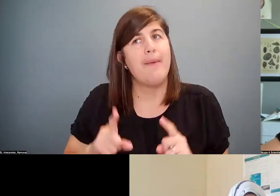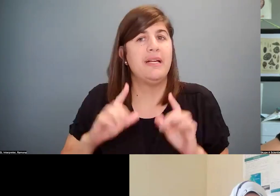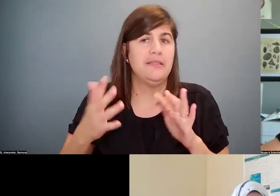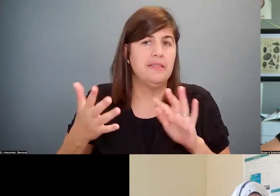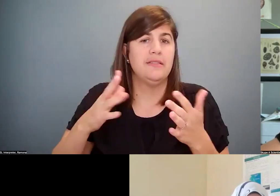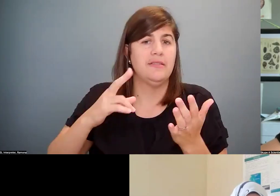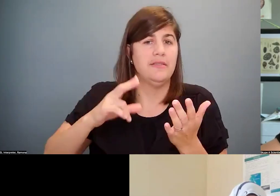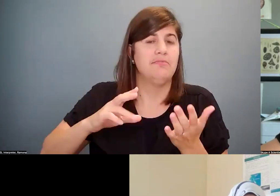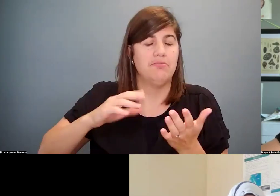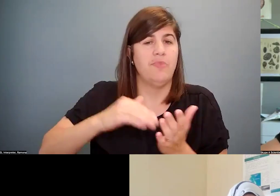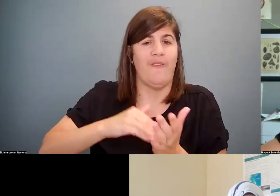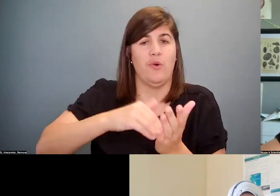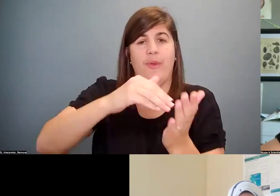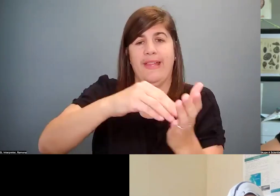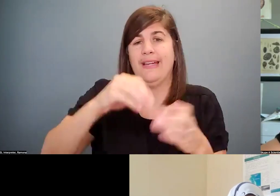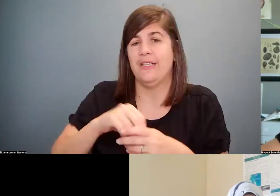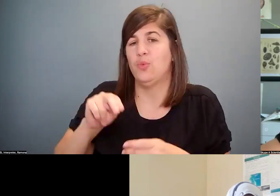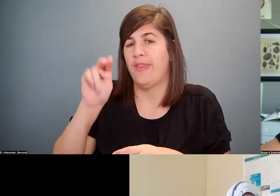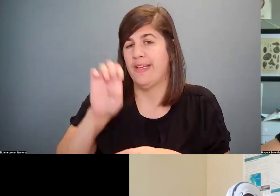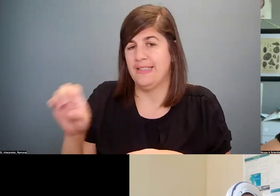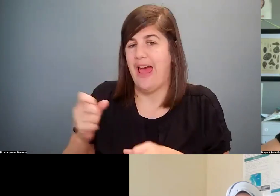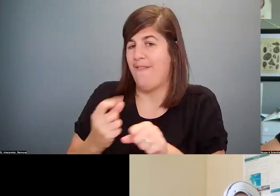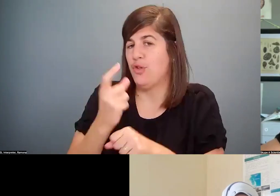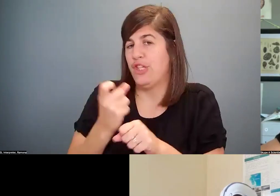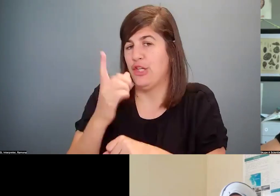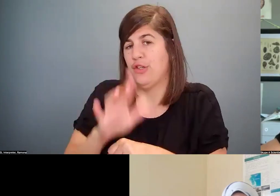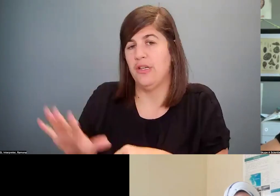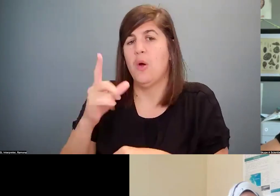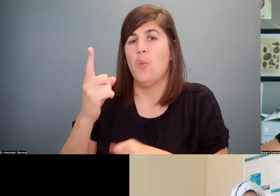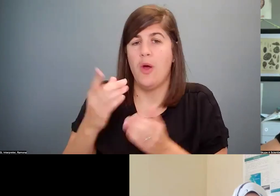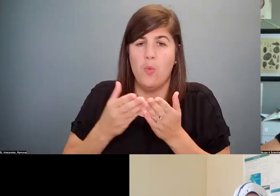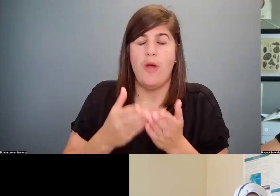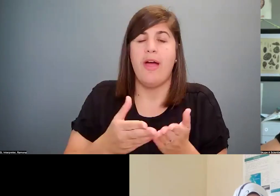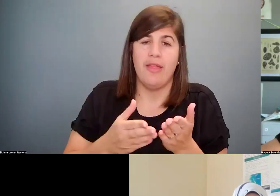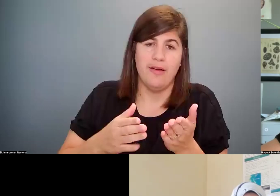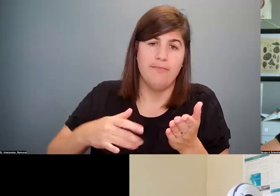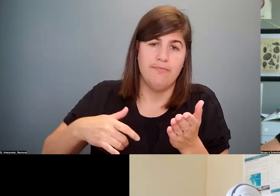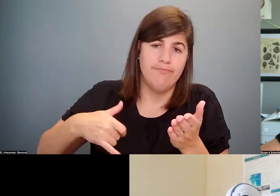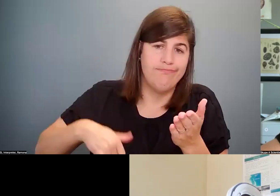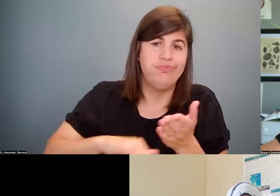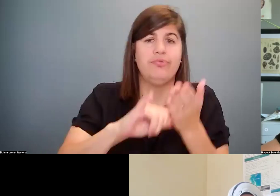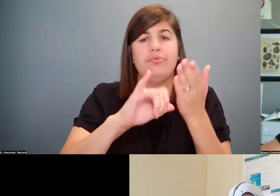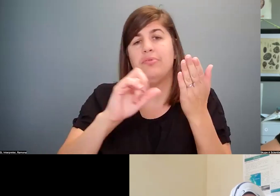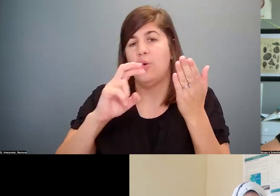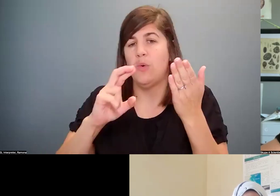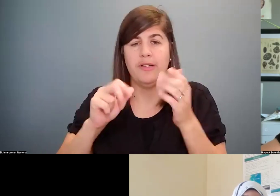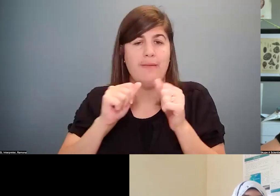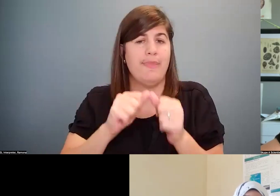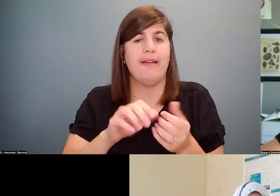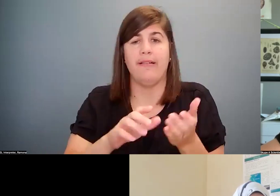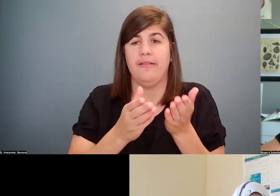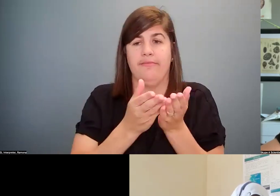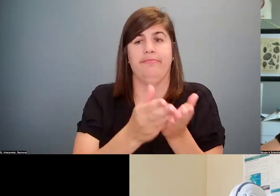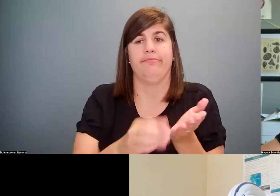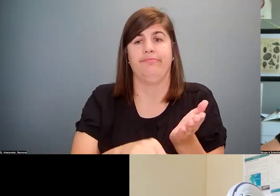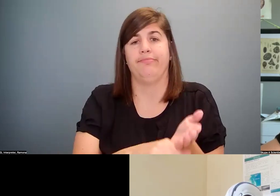in the Northeast, where every year or so we have a whale that bumps into a recreational boat or completely flips over a boat. It's